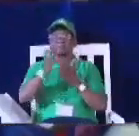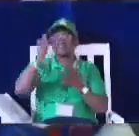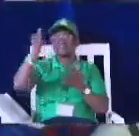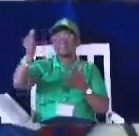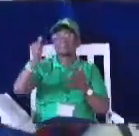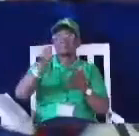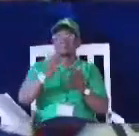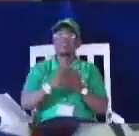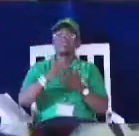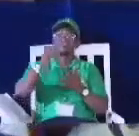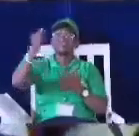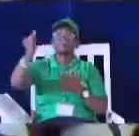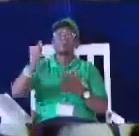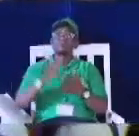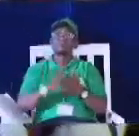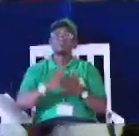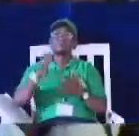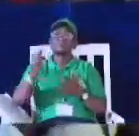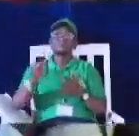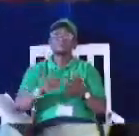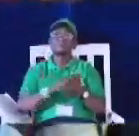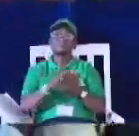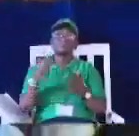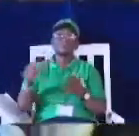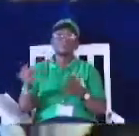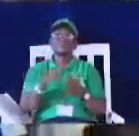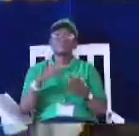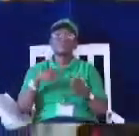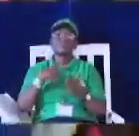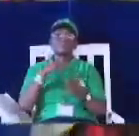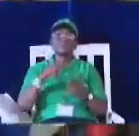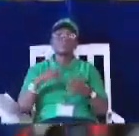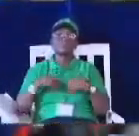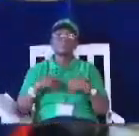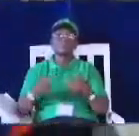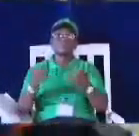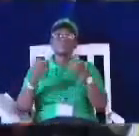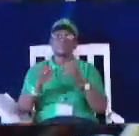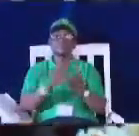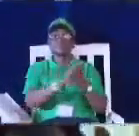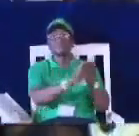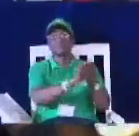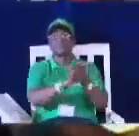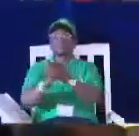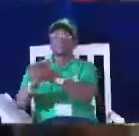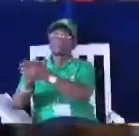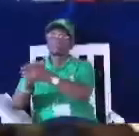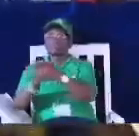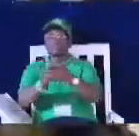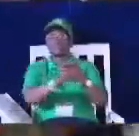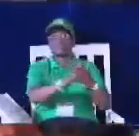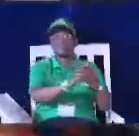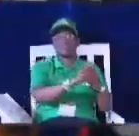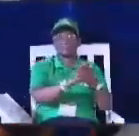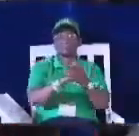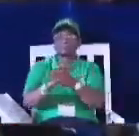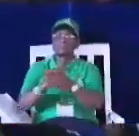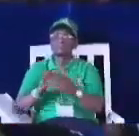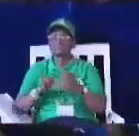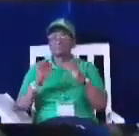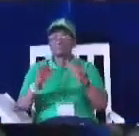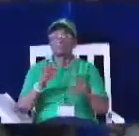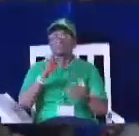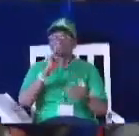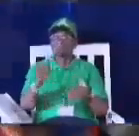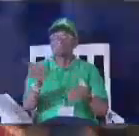Amen. Now, those of you who have come, congratulations. I can assure you